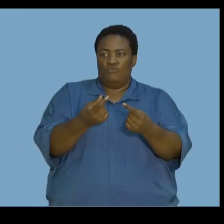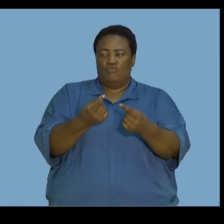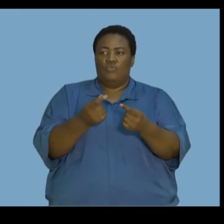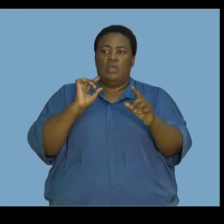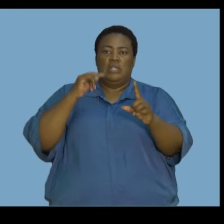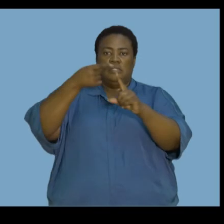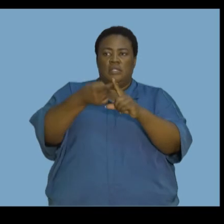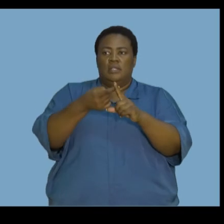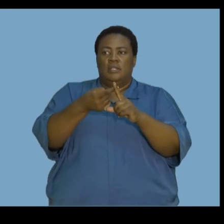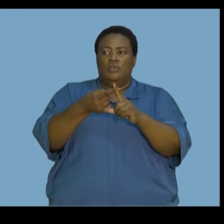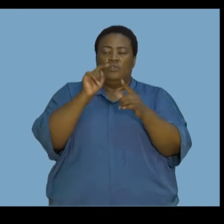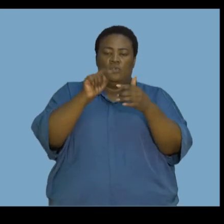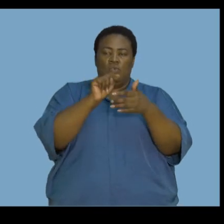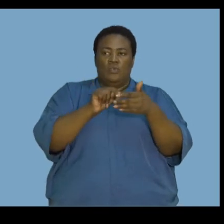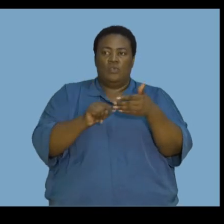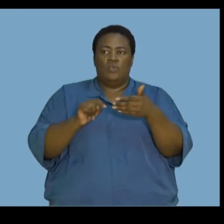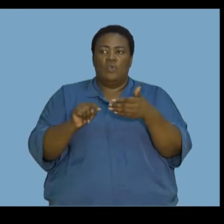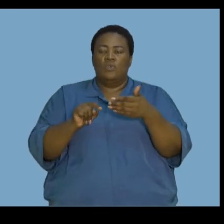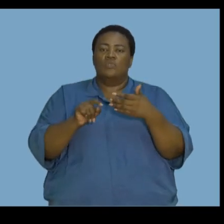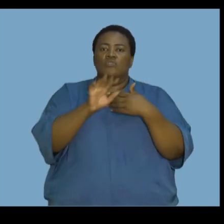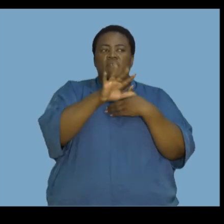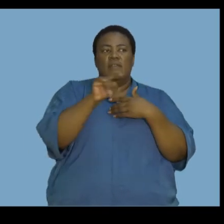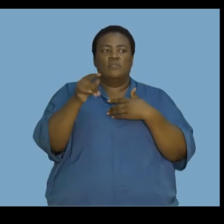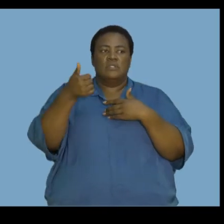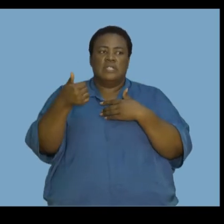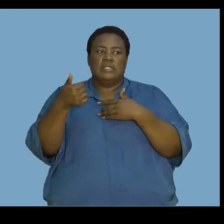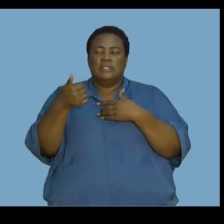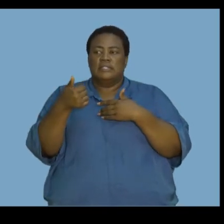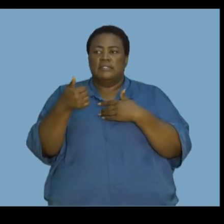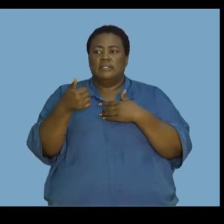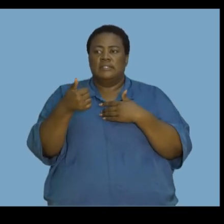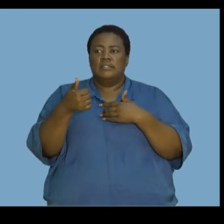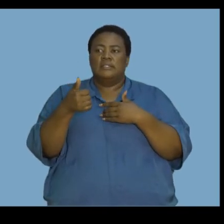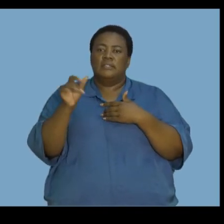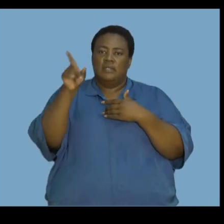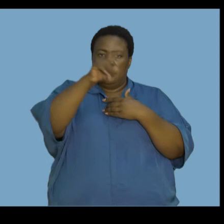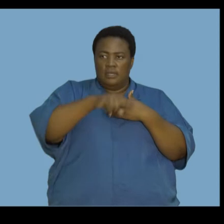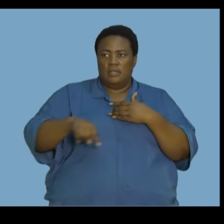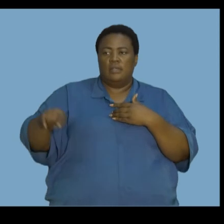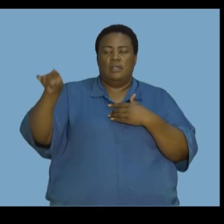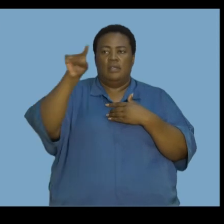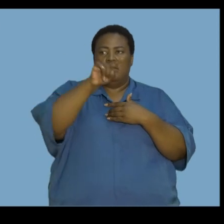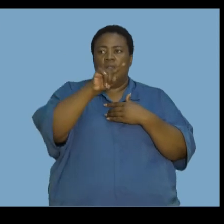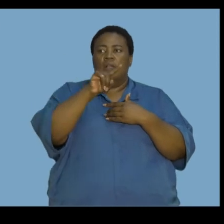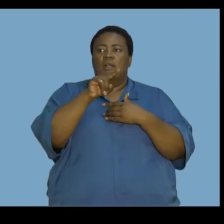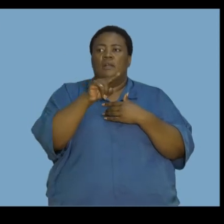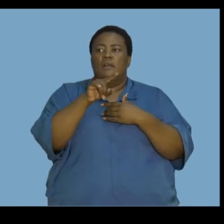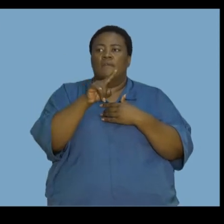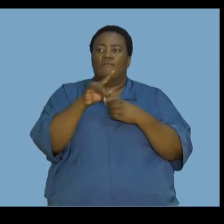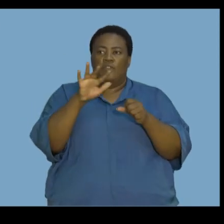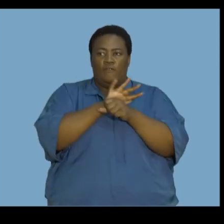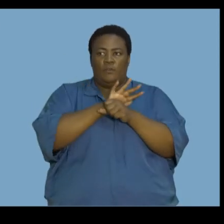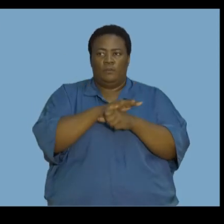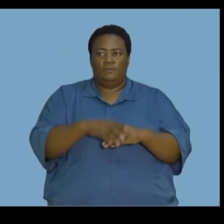continue doing that until you have plotted each of the 5 or 6 segments collectively into